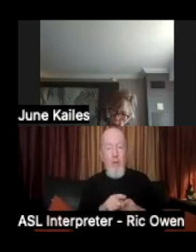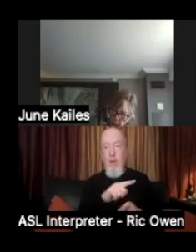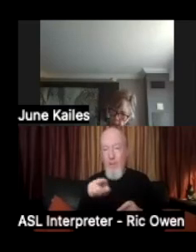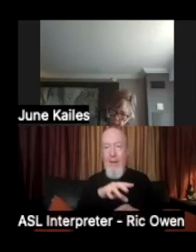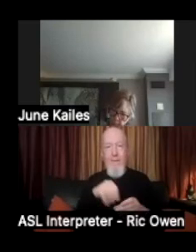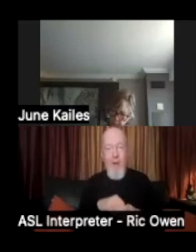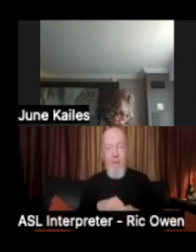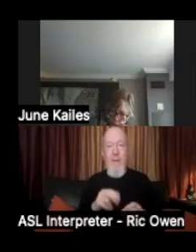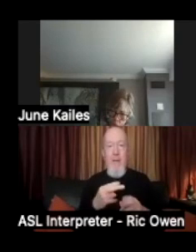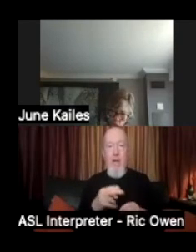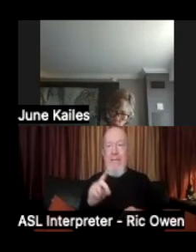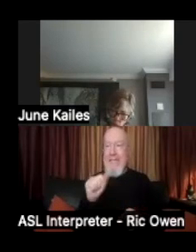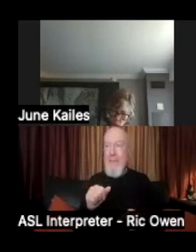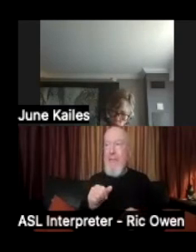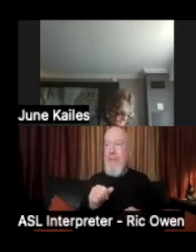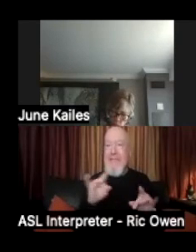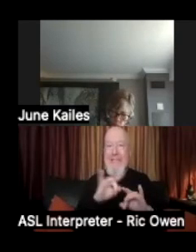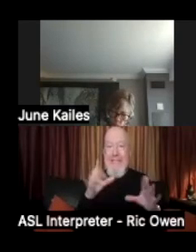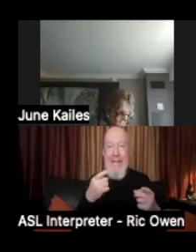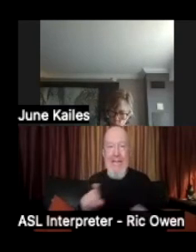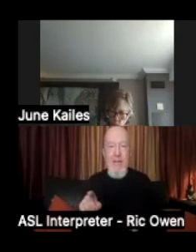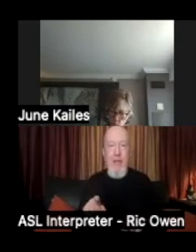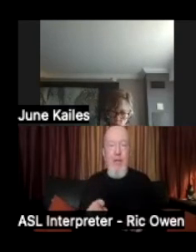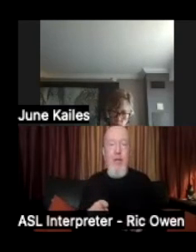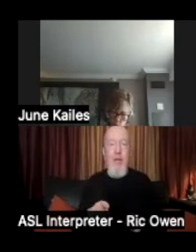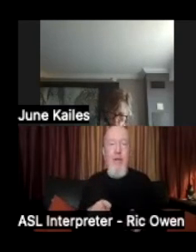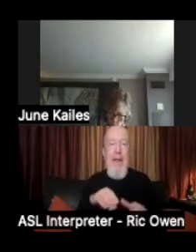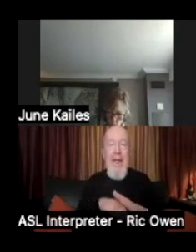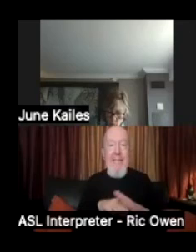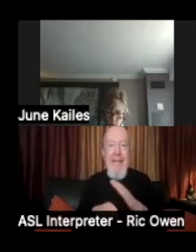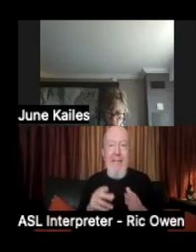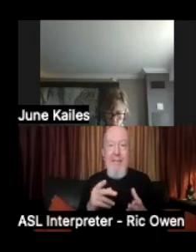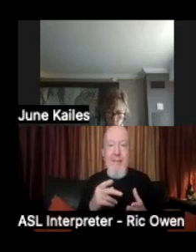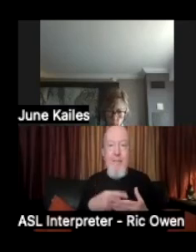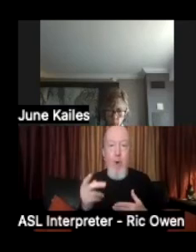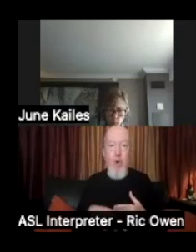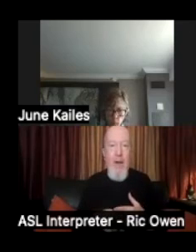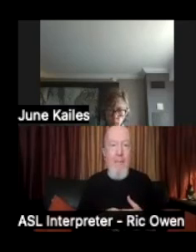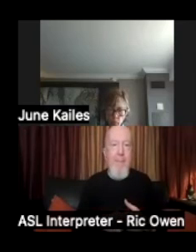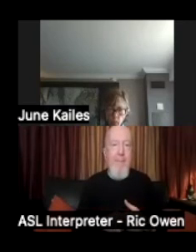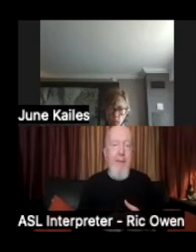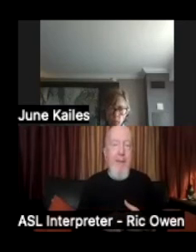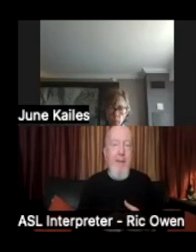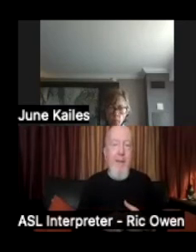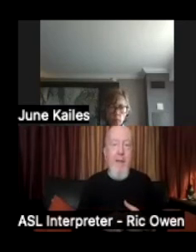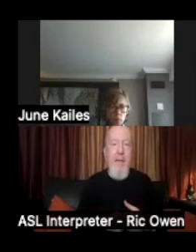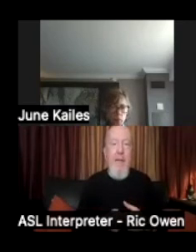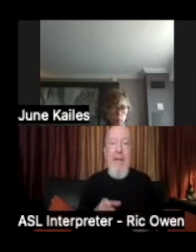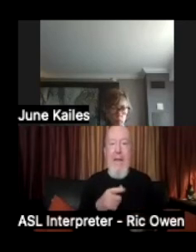Disability Disaster Access and Resource Program, or DDAR is what we call it. And we are DDAR